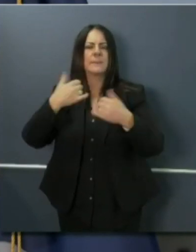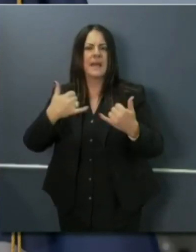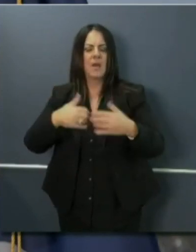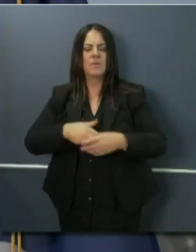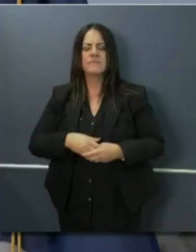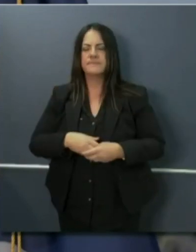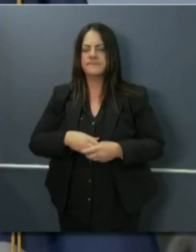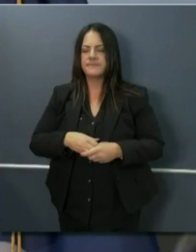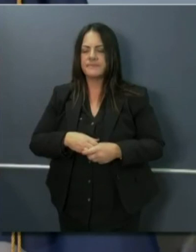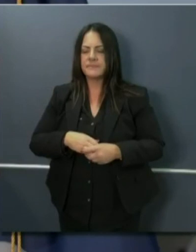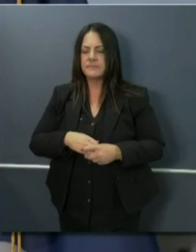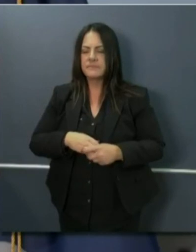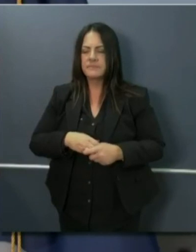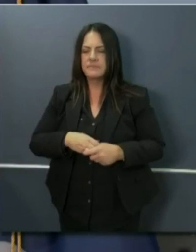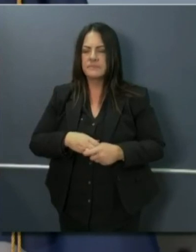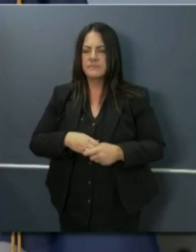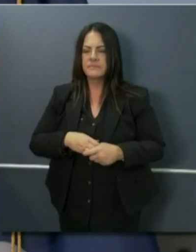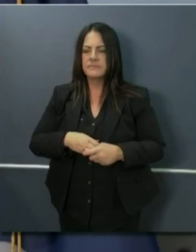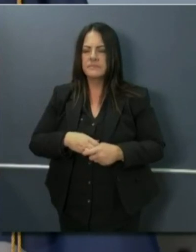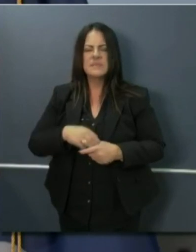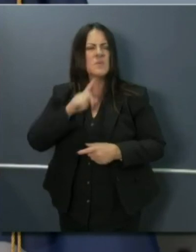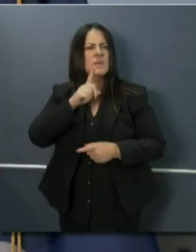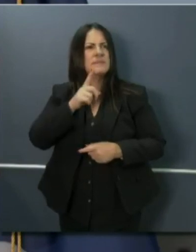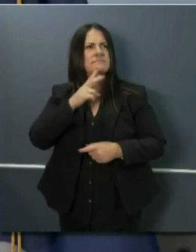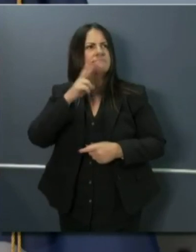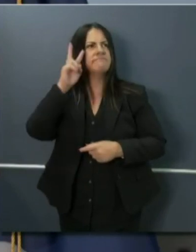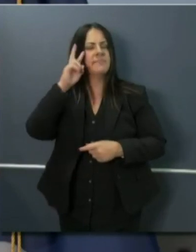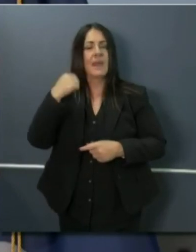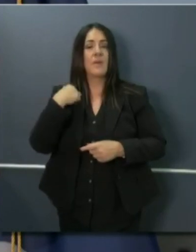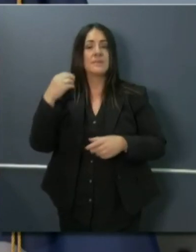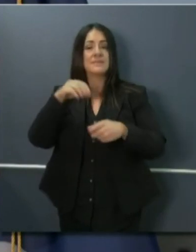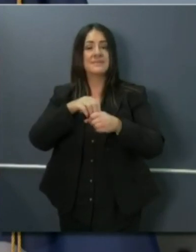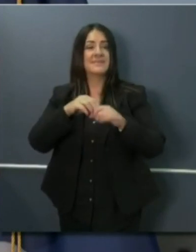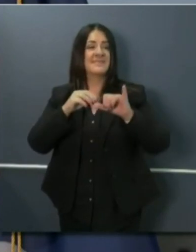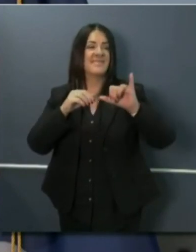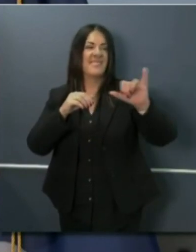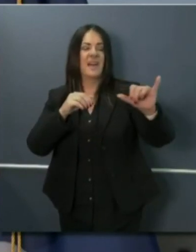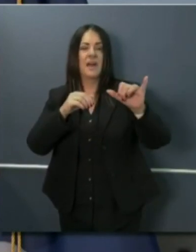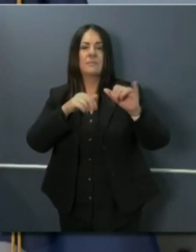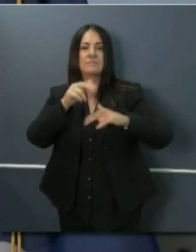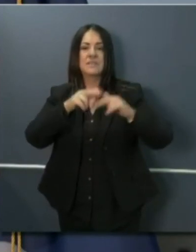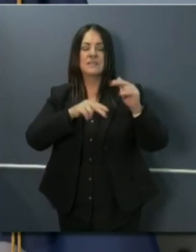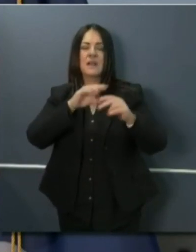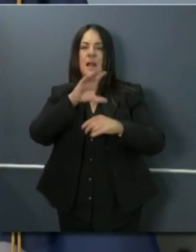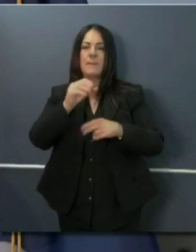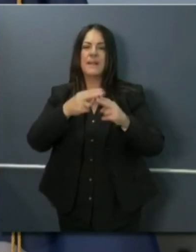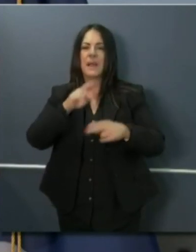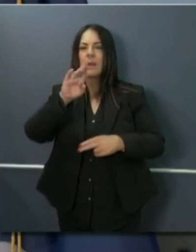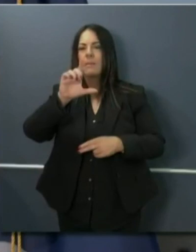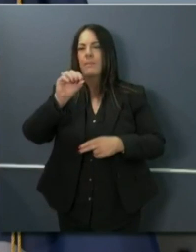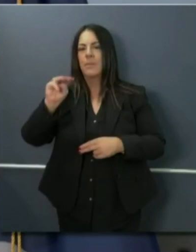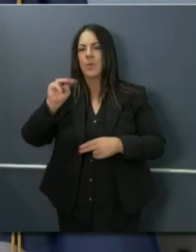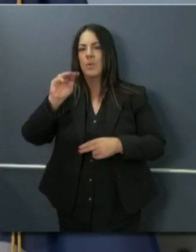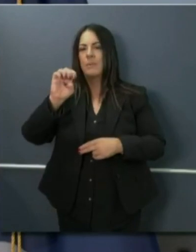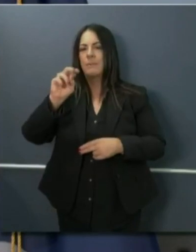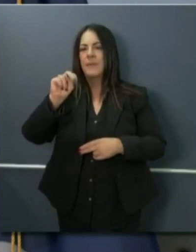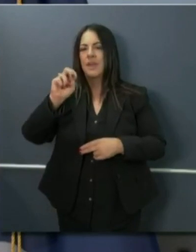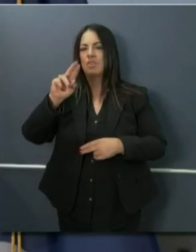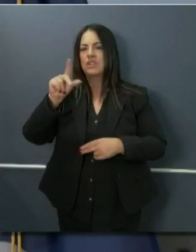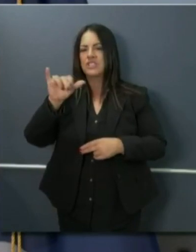just yesterday we were down, or day before, at Bloom Energy. Right next door to us was one of the, a well-known, at